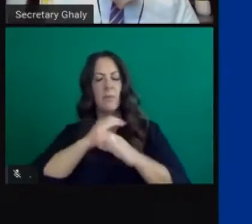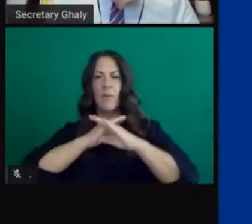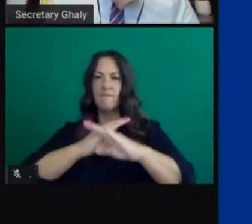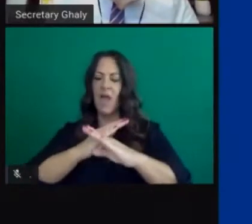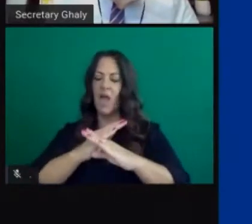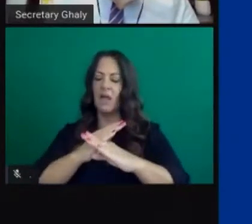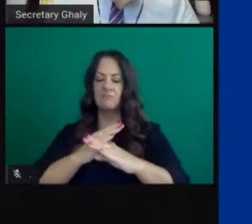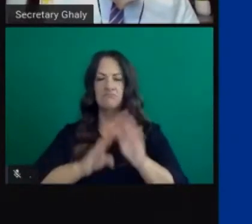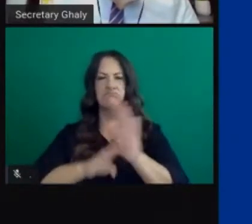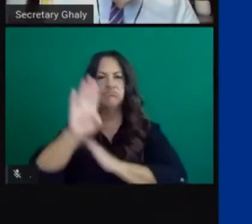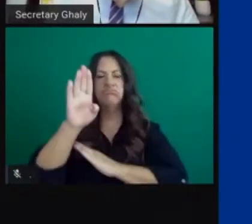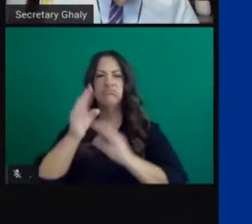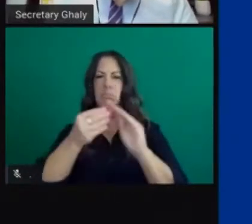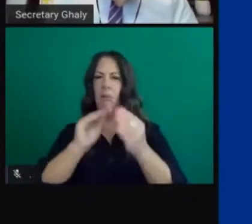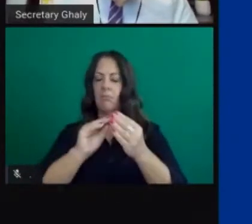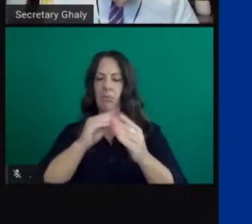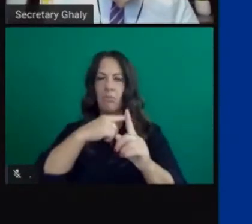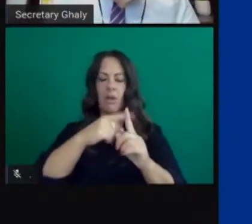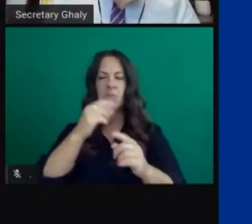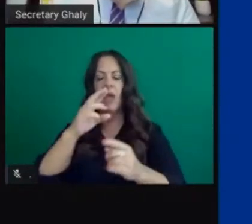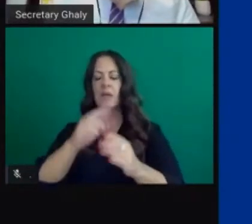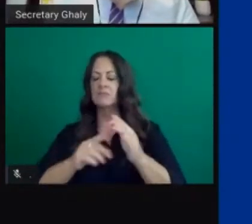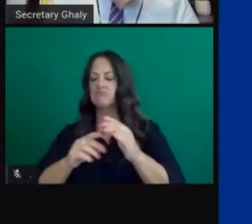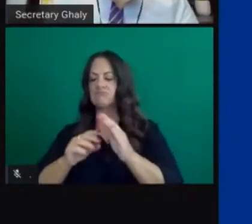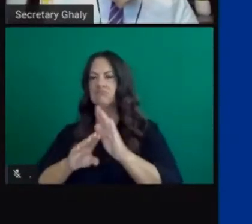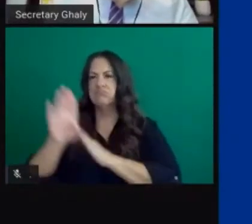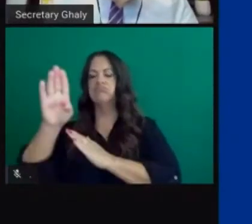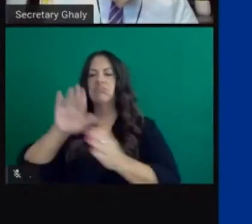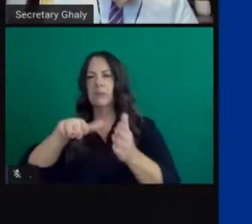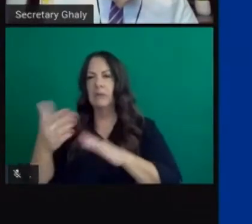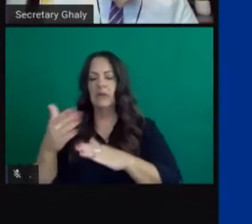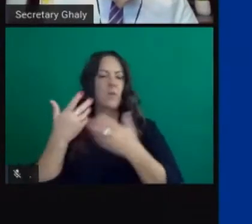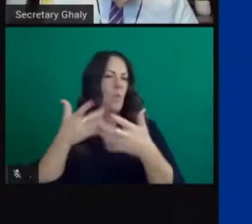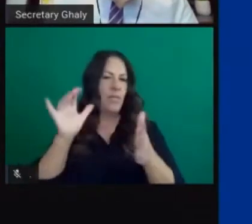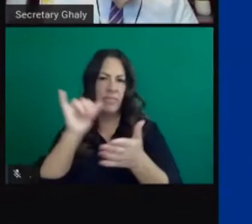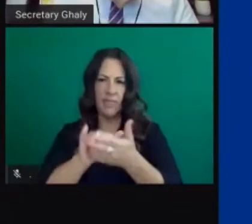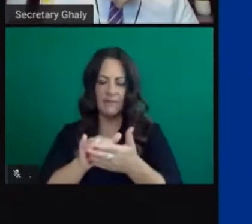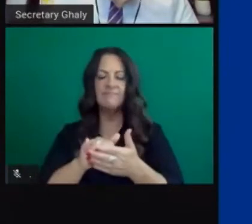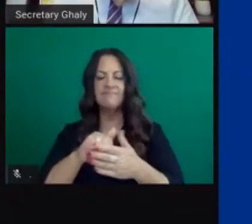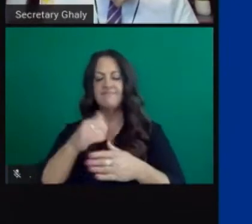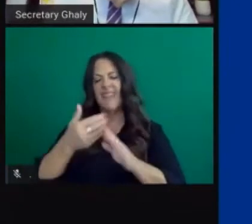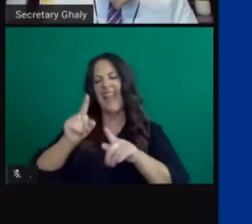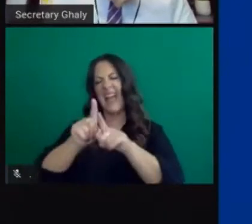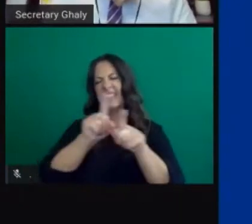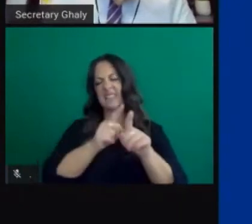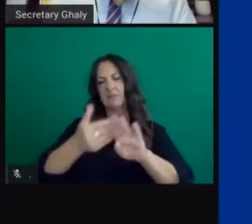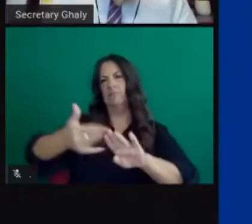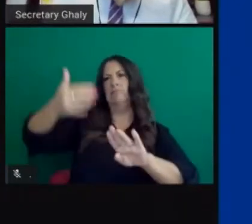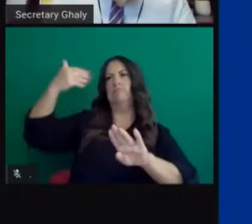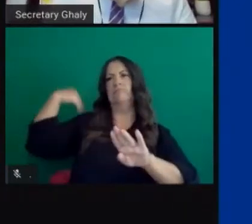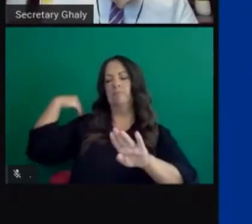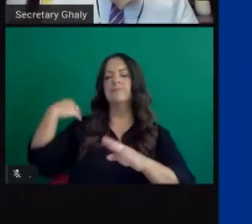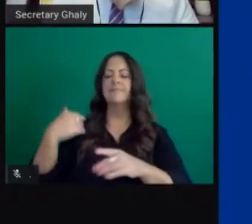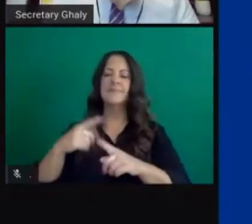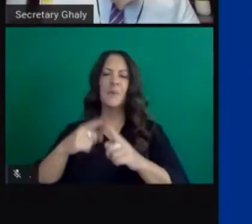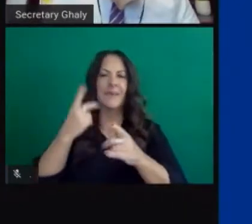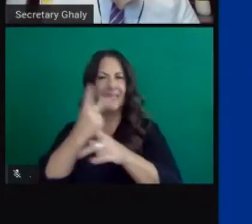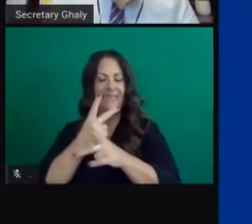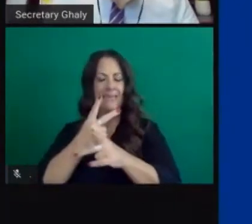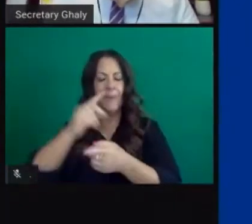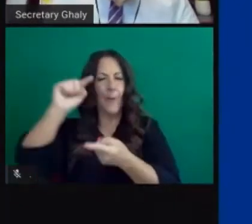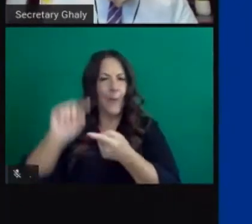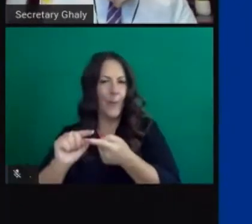the number of deaths that we saw early on in the pandemic response. I now want to turn this over